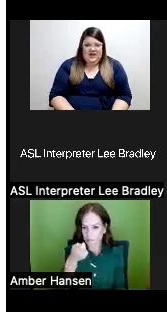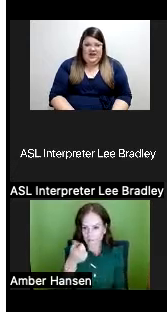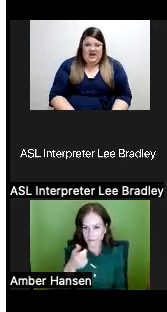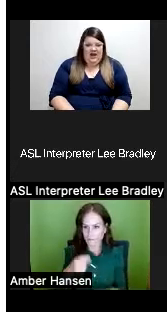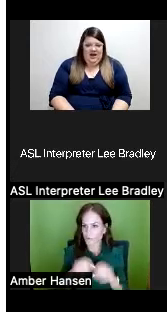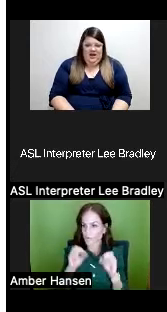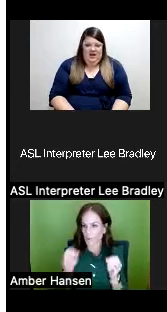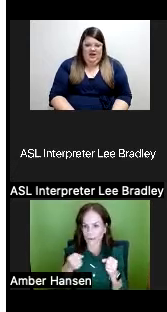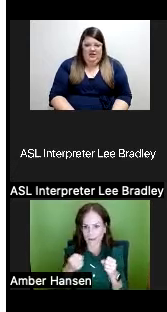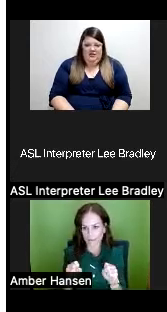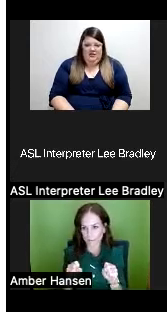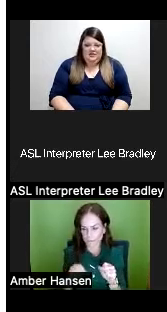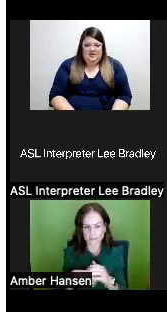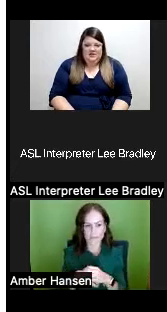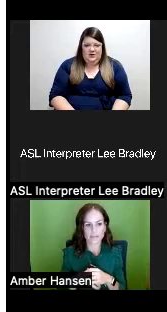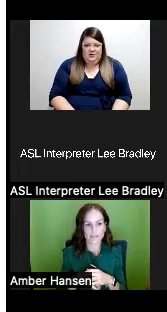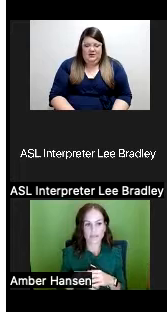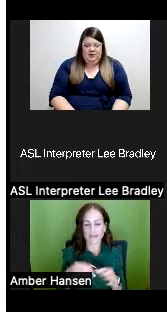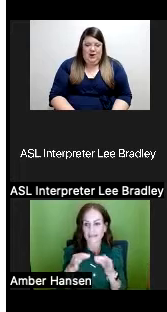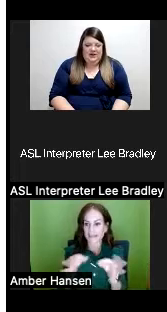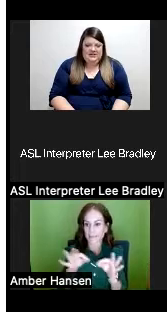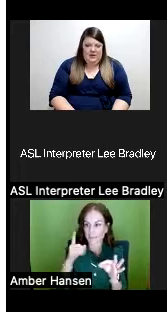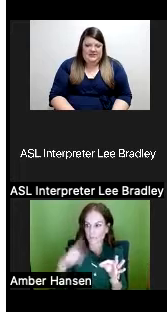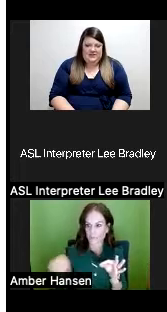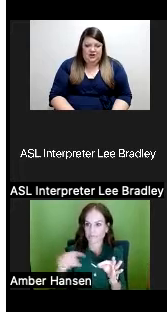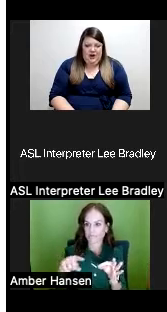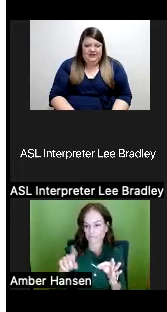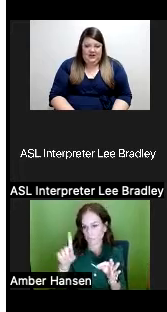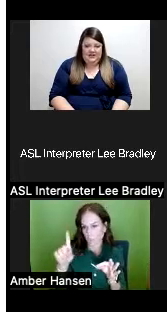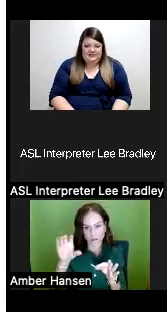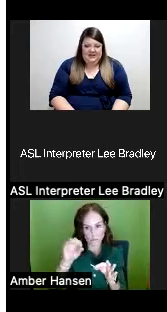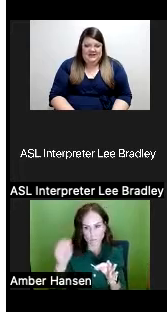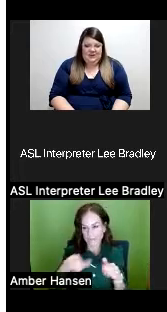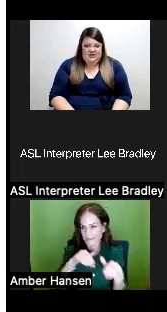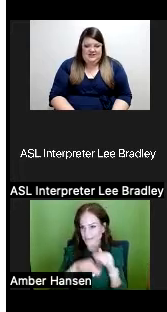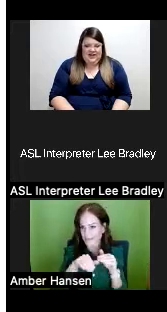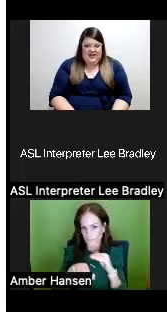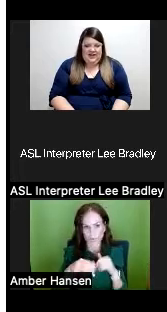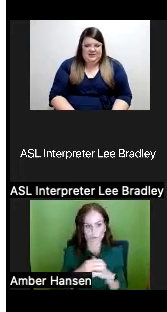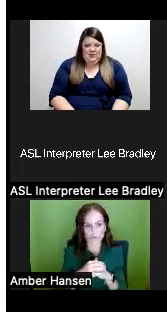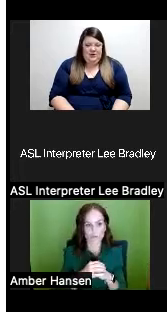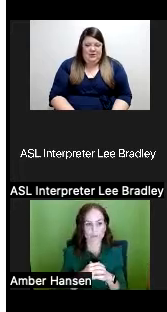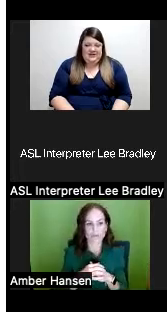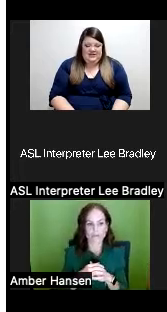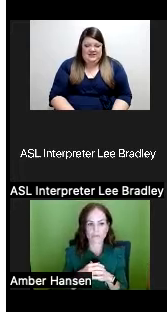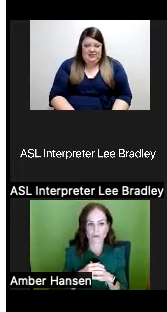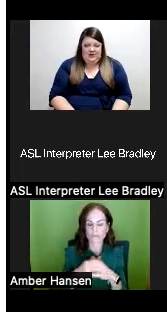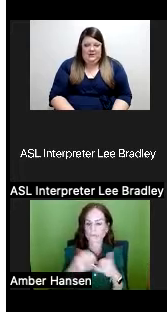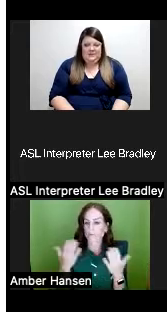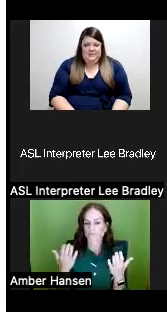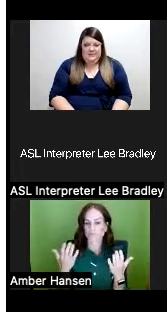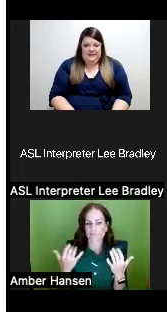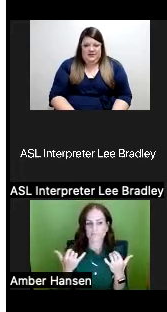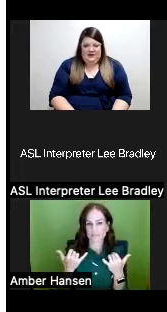abilities. There's also, it requires almost little to no effort because language is 100%